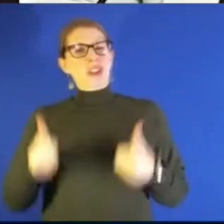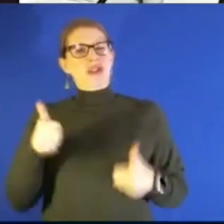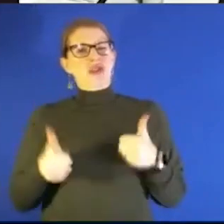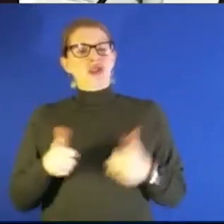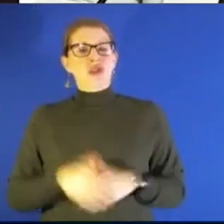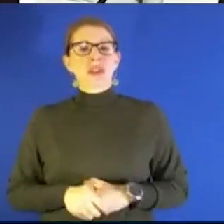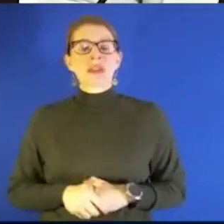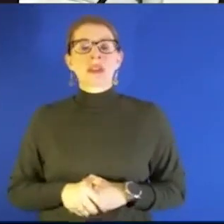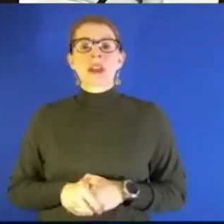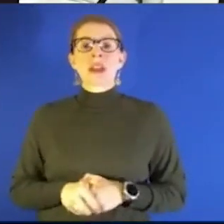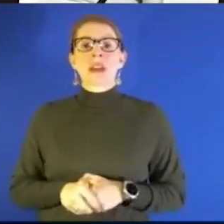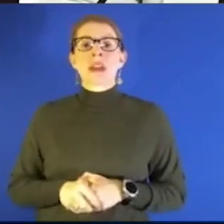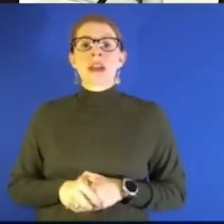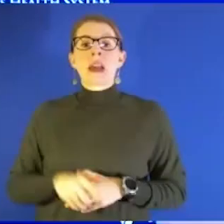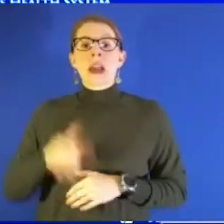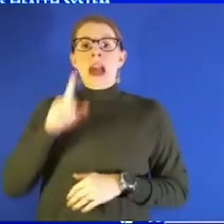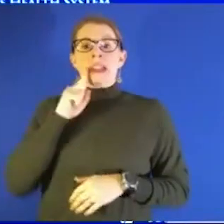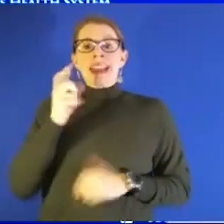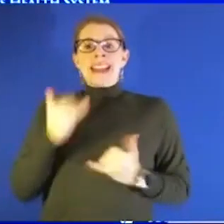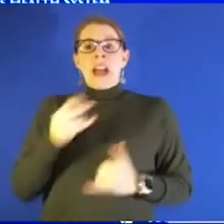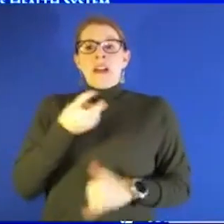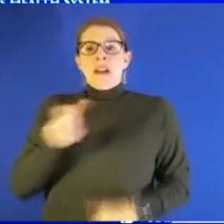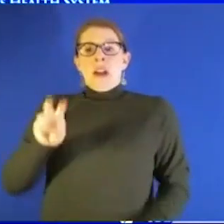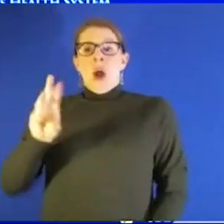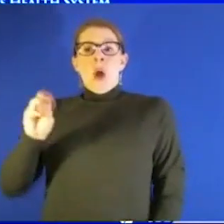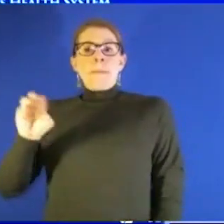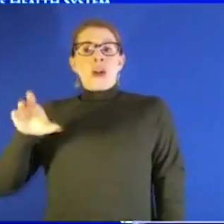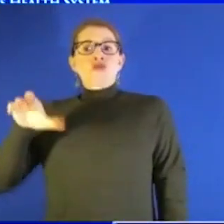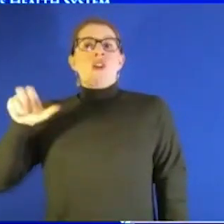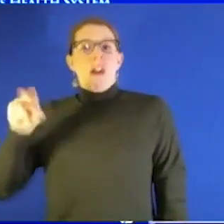now getting into more Omicron.